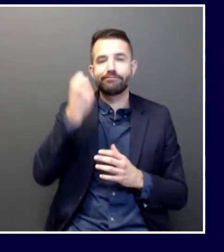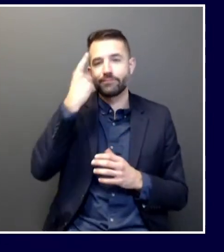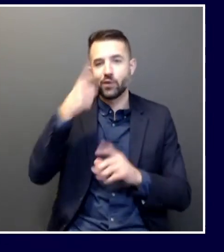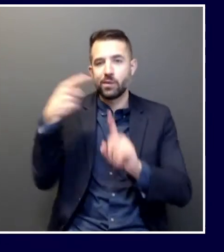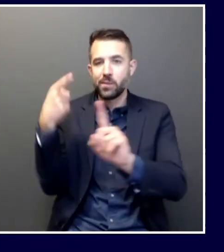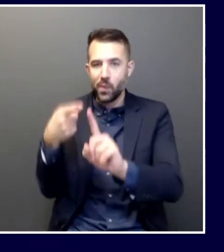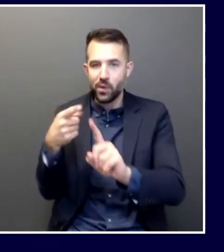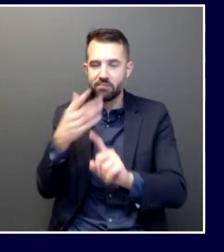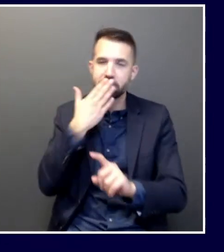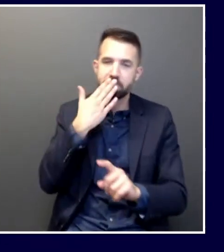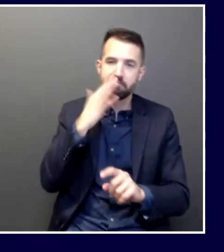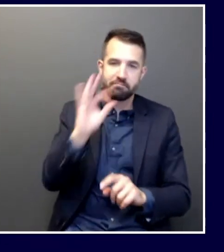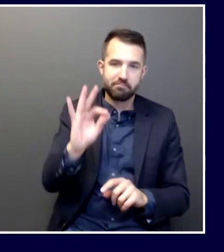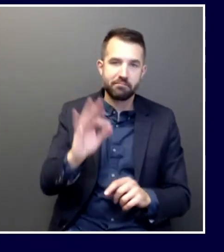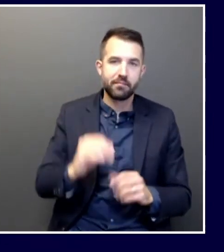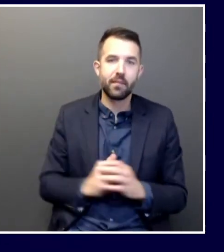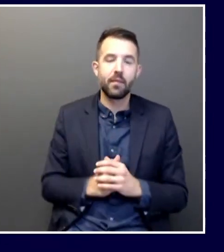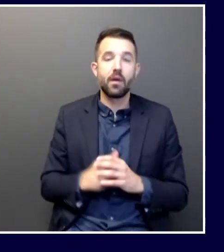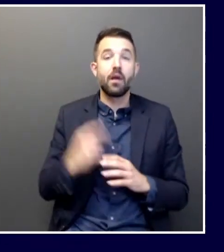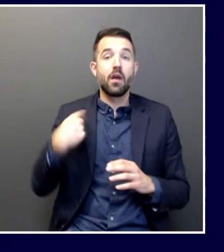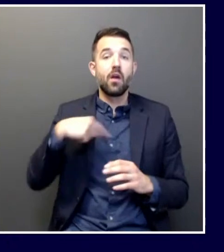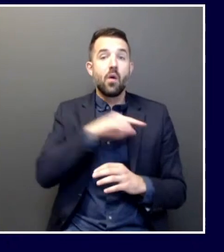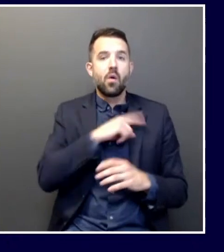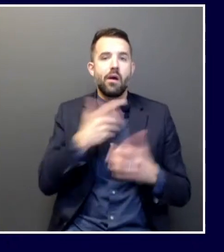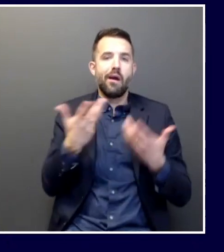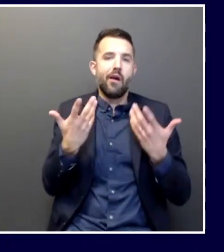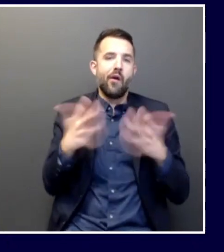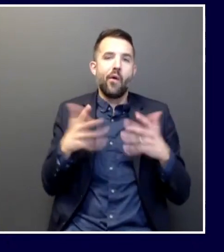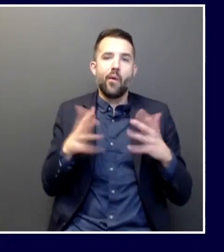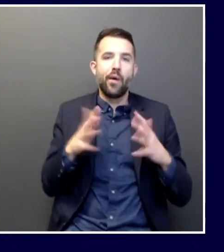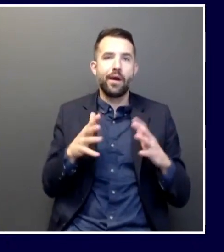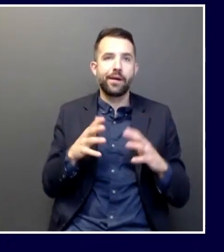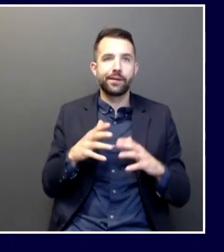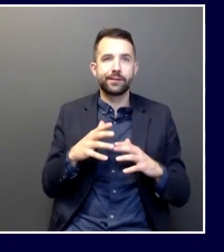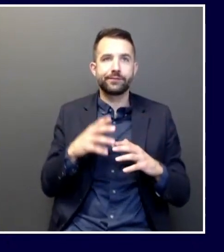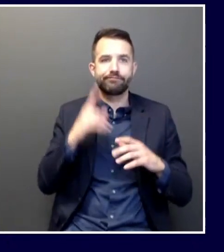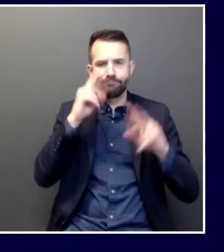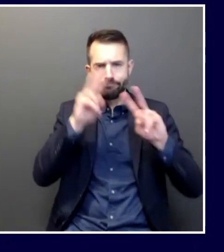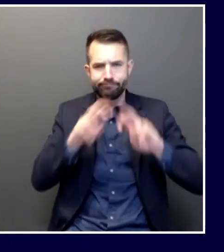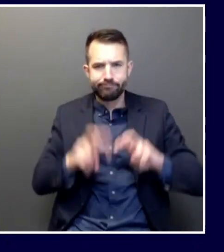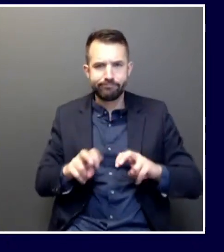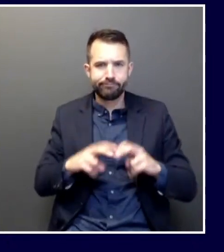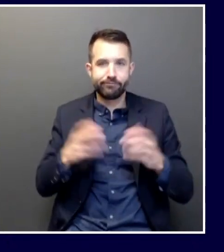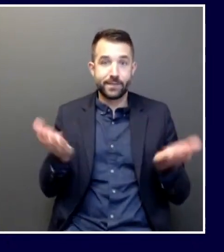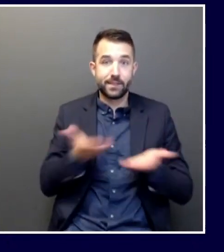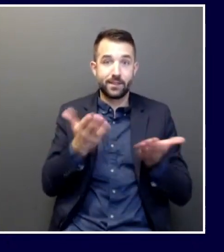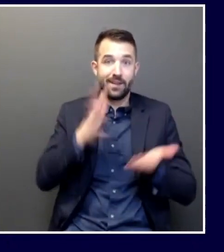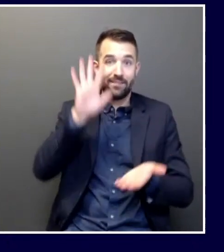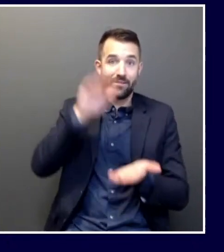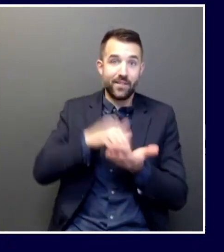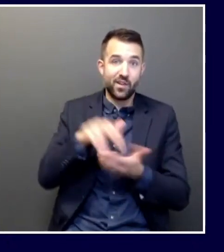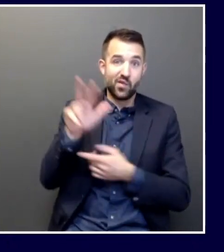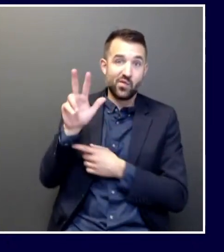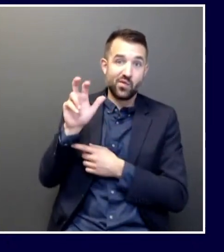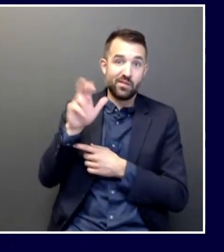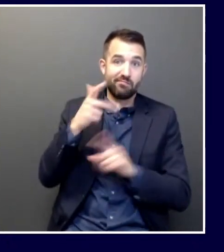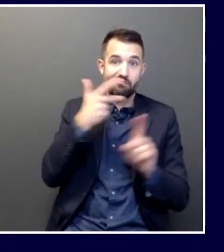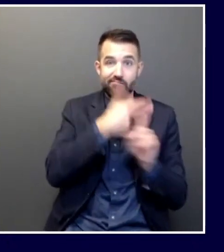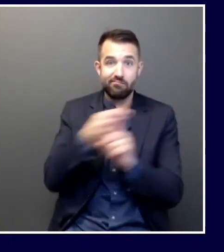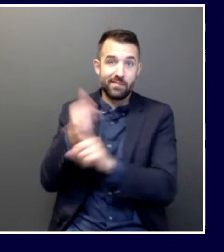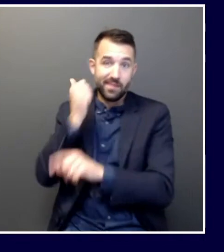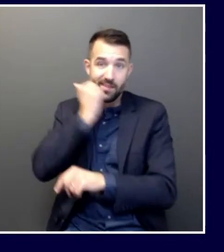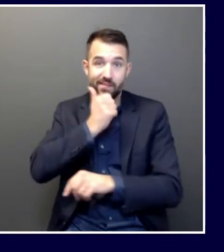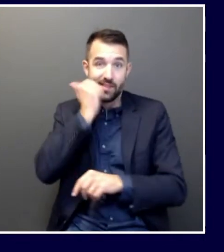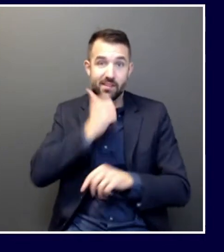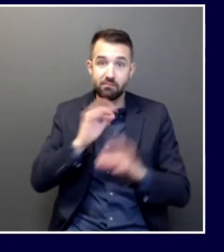done right now, the 5,200 shots per day, but also how much headroom we have in the system. How many more vaccines